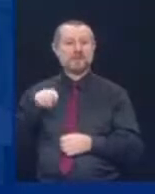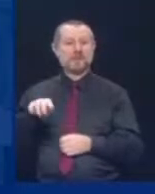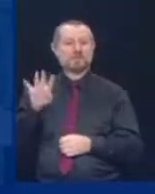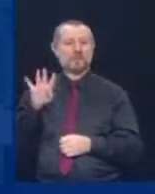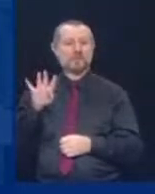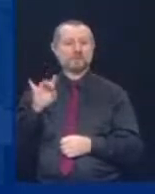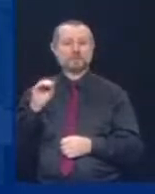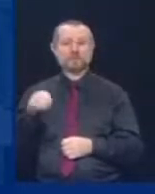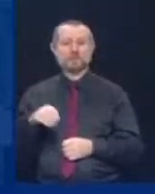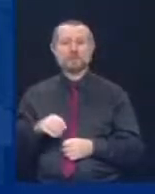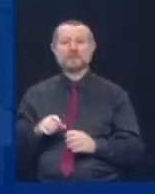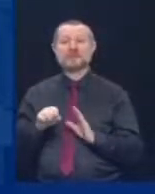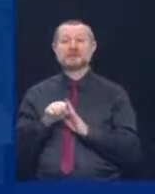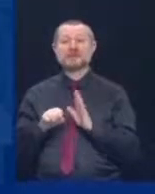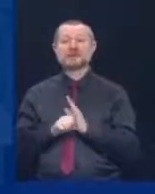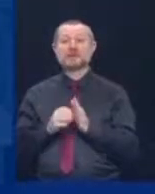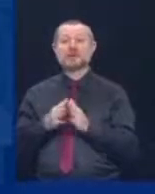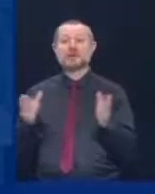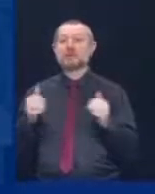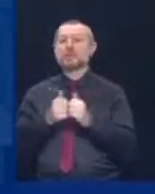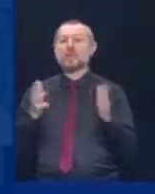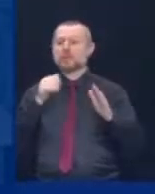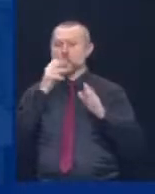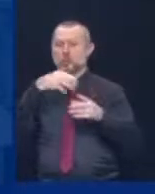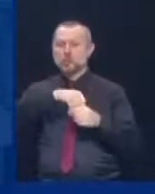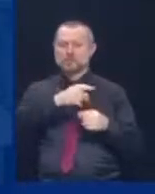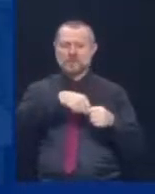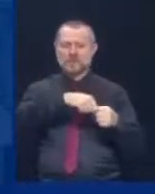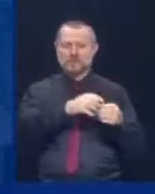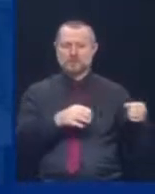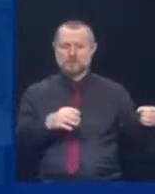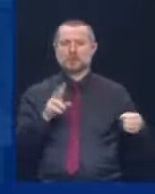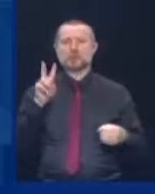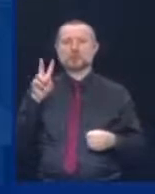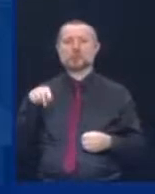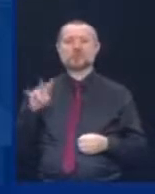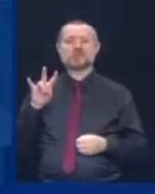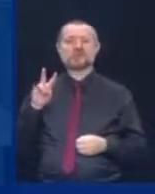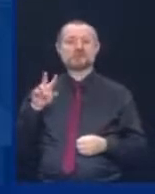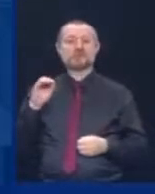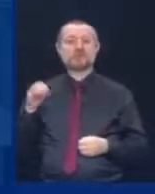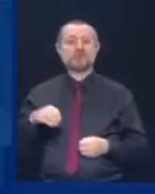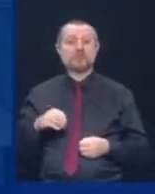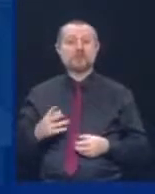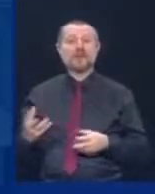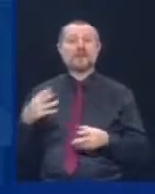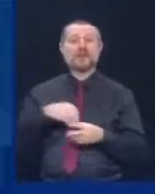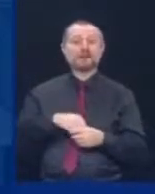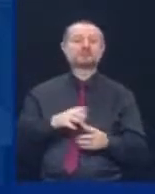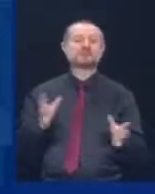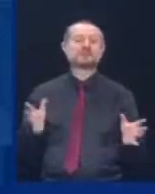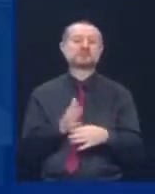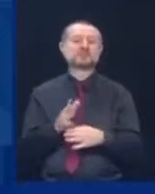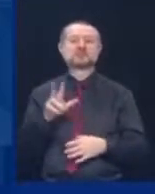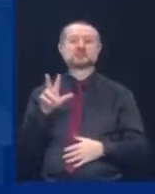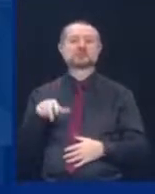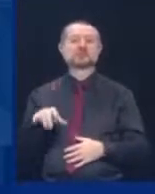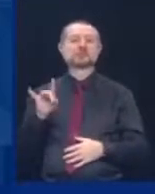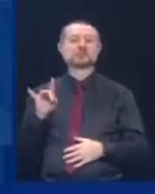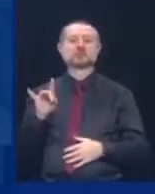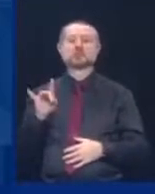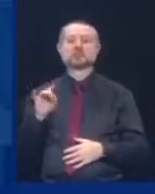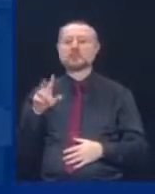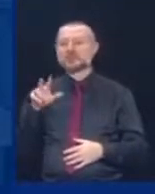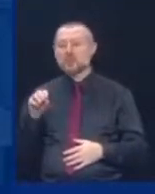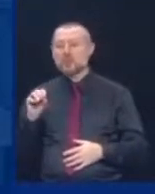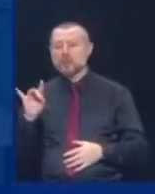Statewide without the microclusters, 2.7. With the microclusters, 3.8. That's 190,000 tests. We still test